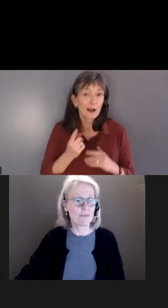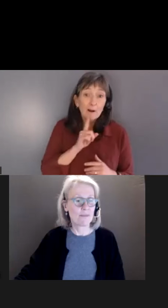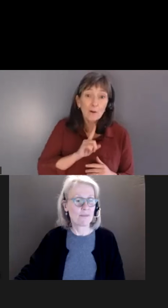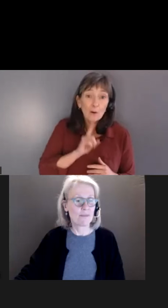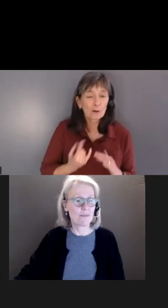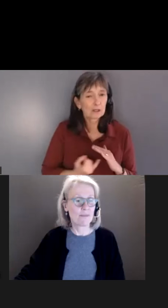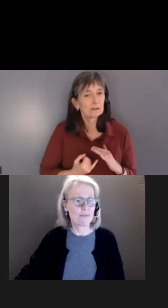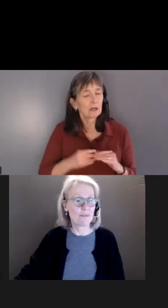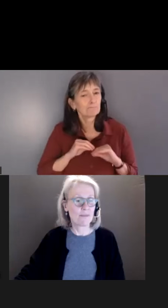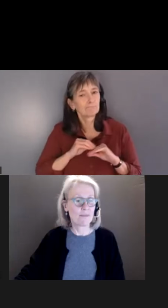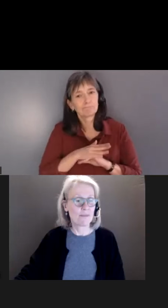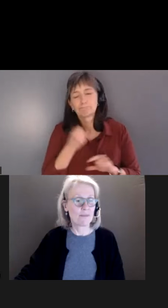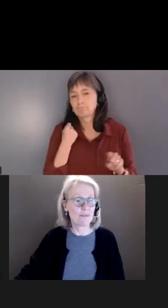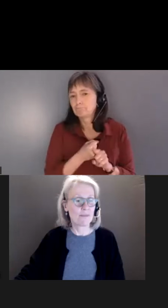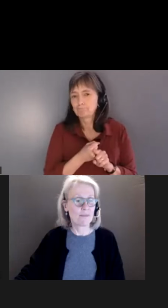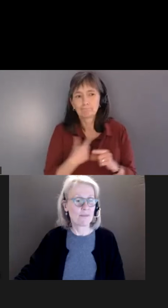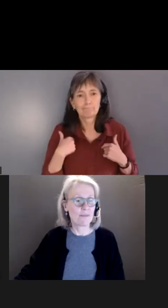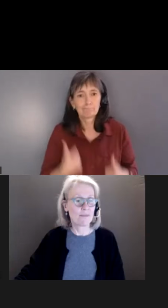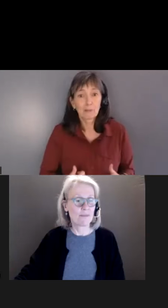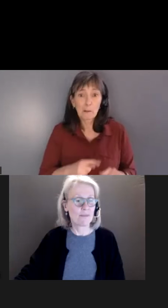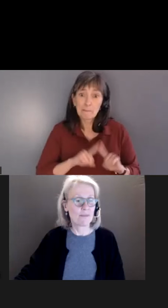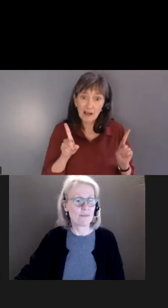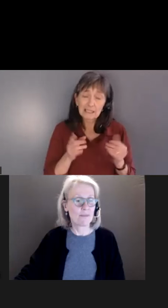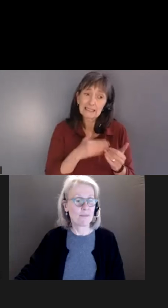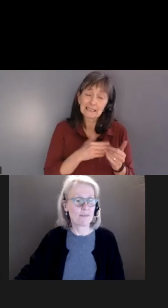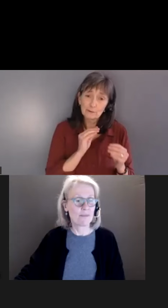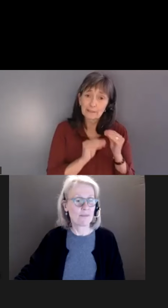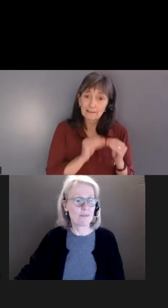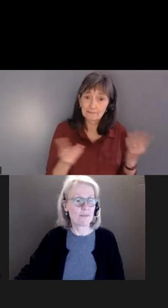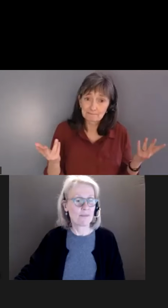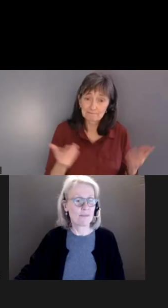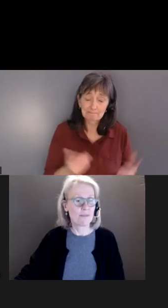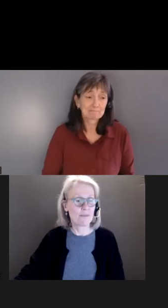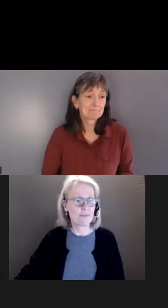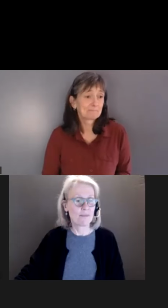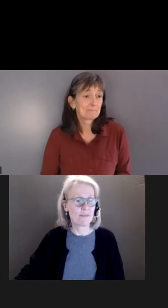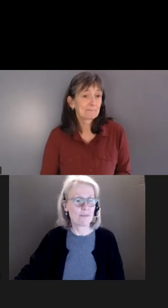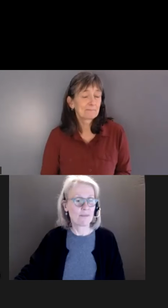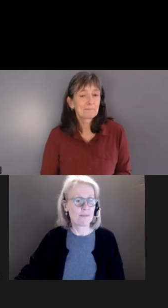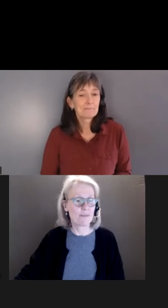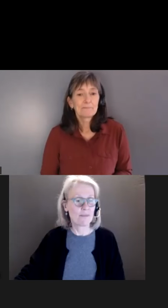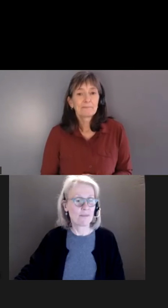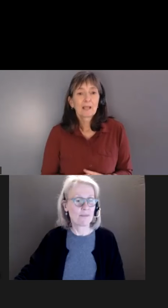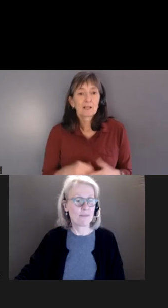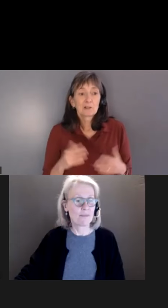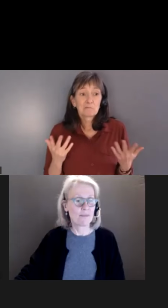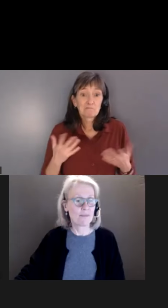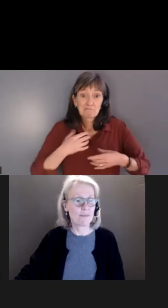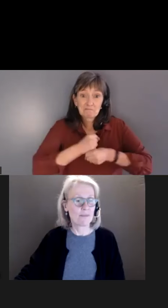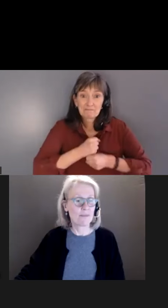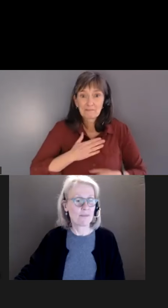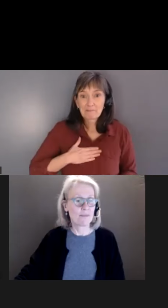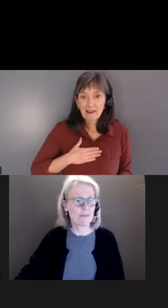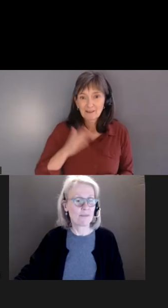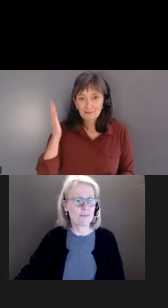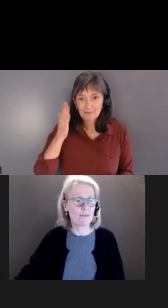effects, but are really easily addressed if we can just pinpoint them. And so that wraps up my webinar, and thank you all